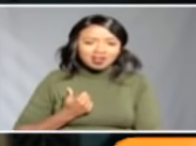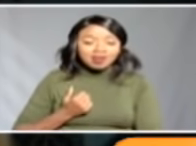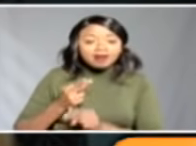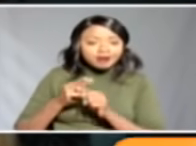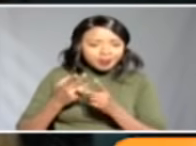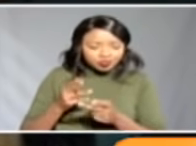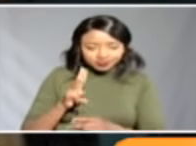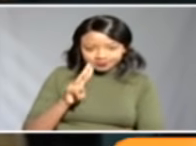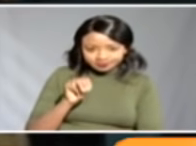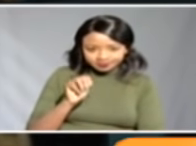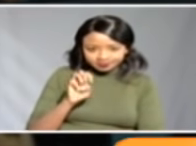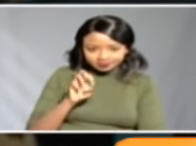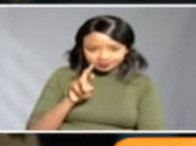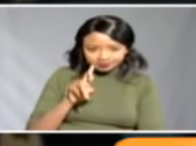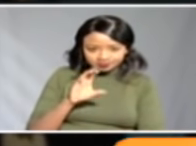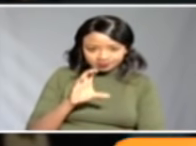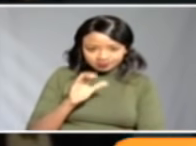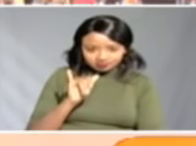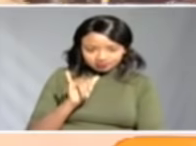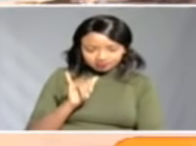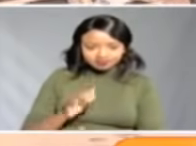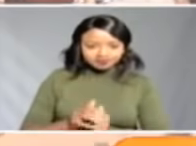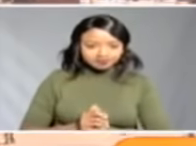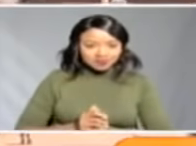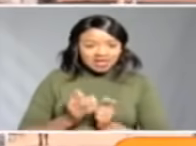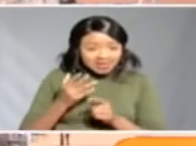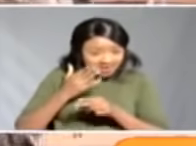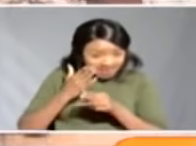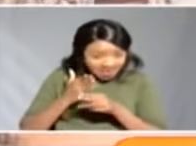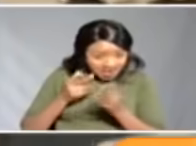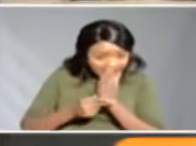call Mercy, not her real name.